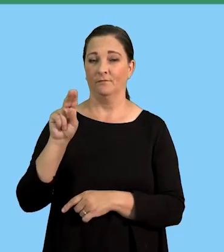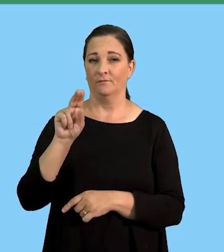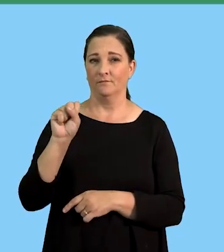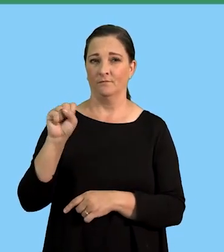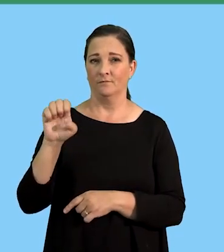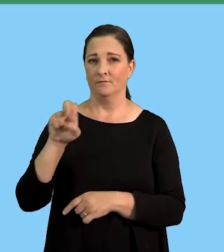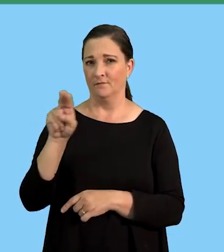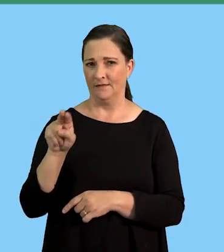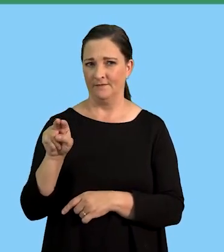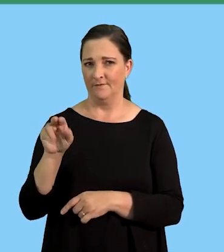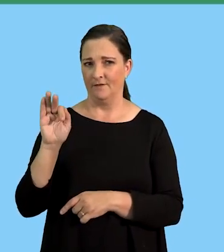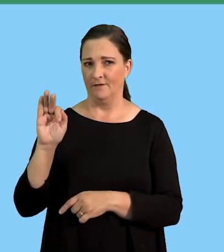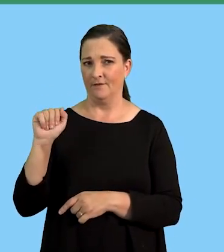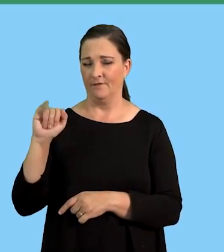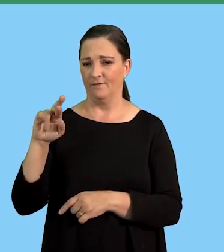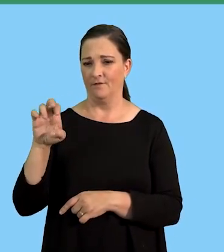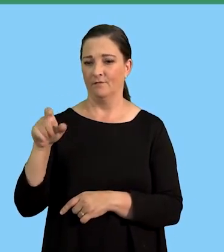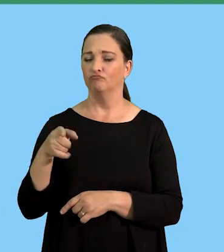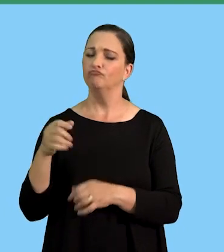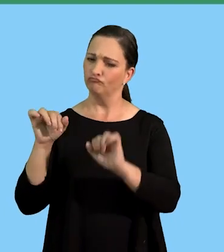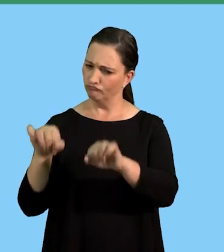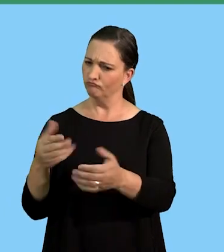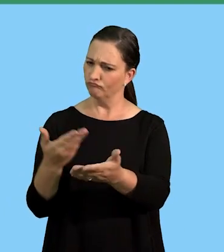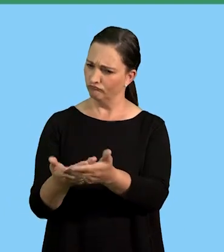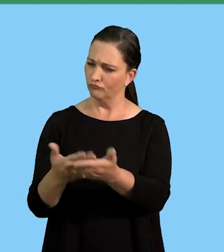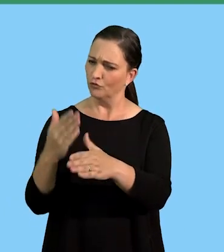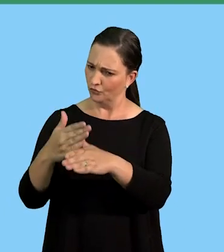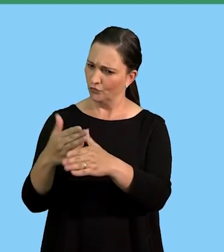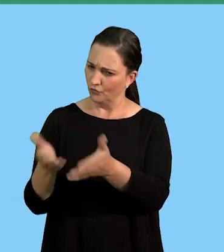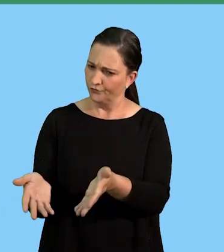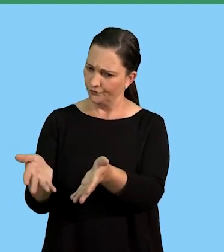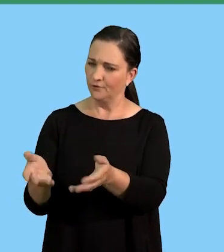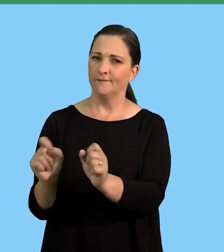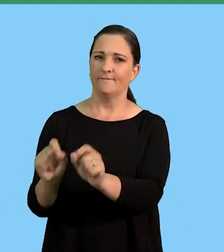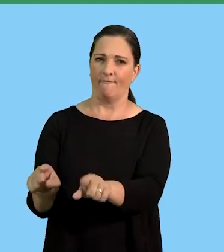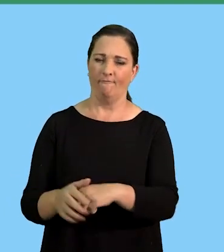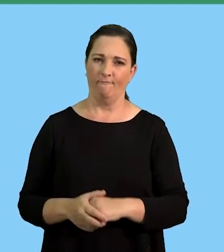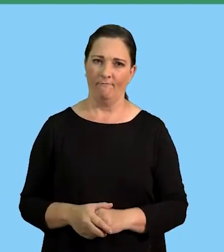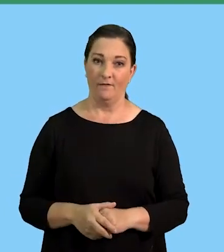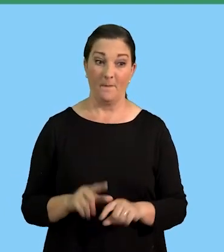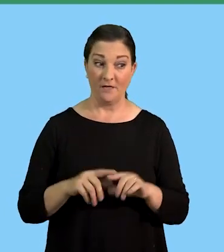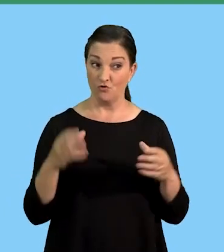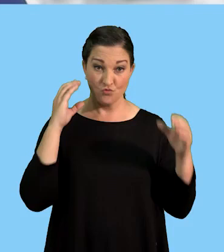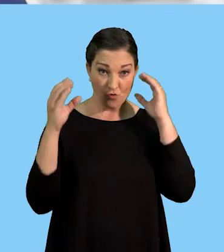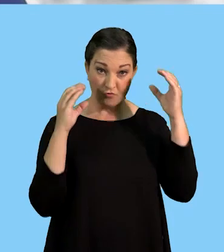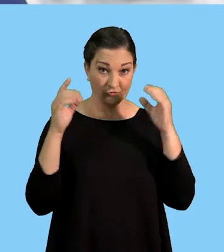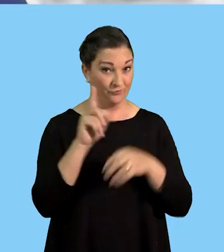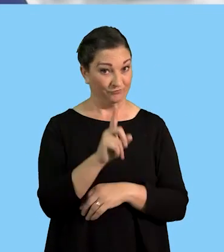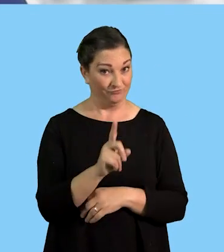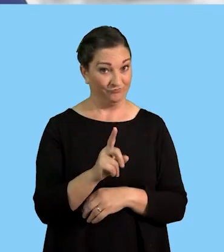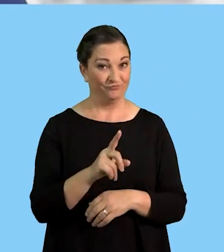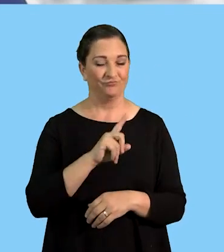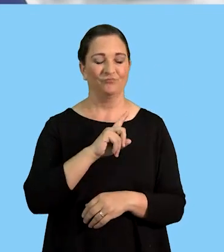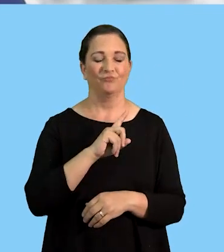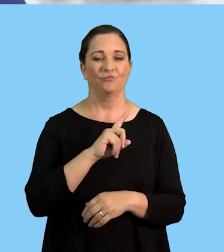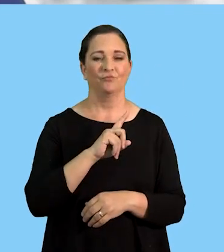laissez-faire, the laissez-faire has to do with allowing the employee to decide on their work method. So keep that in mind and do not confuse the